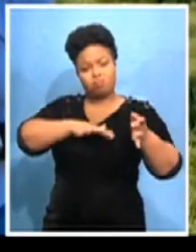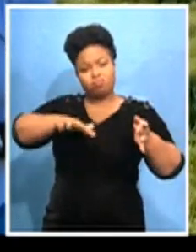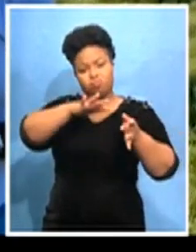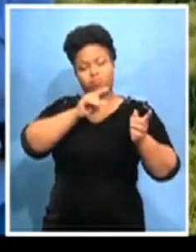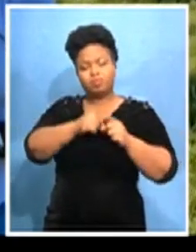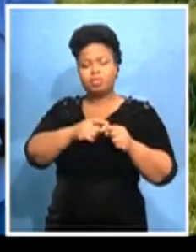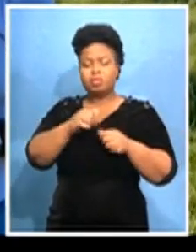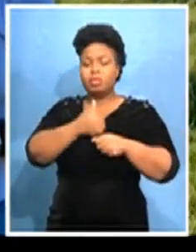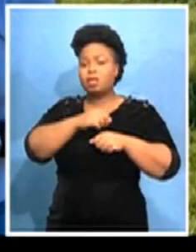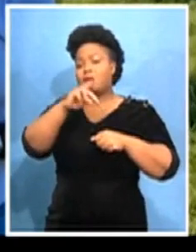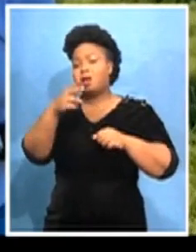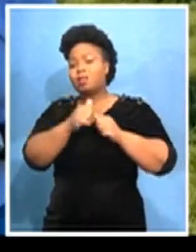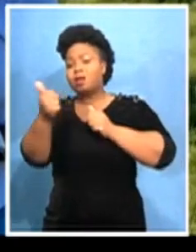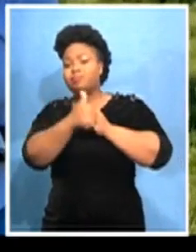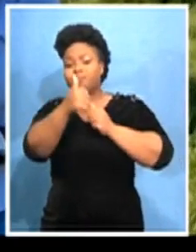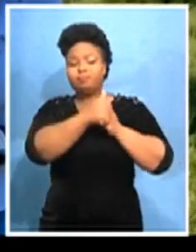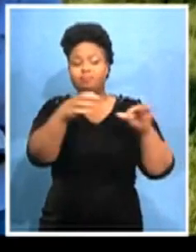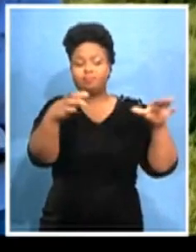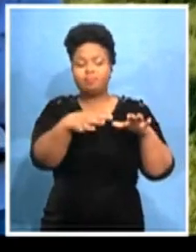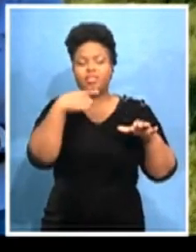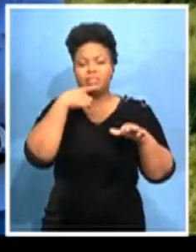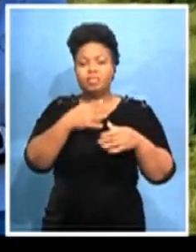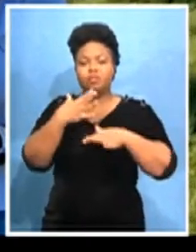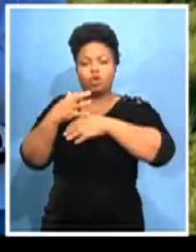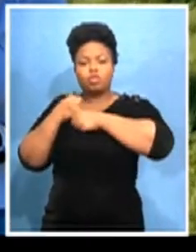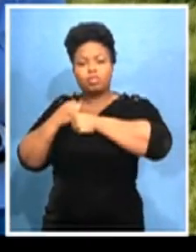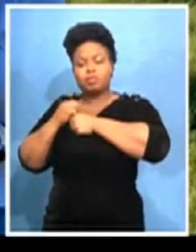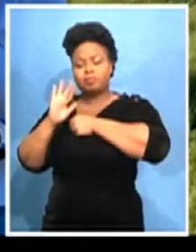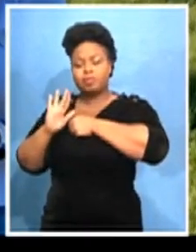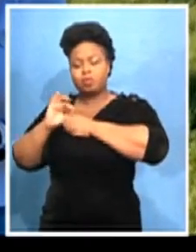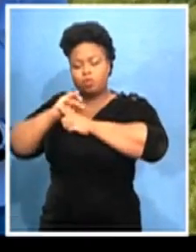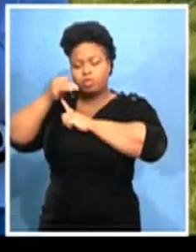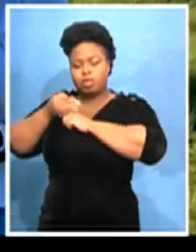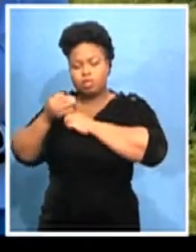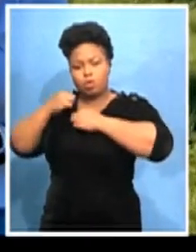conservation efforts to protect some of Africa's most critically